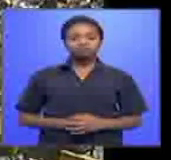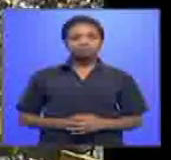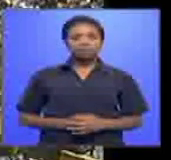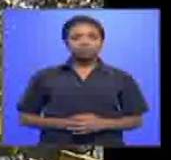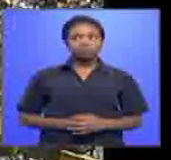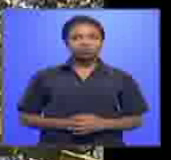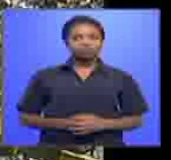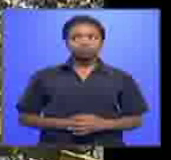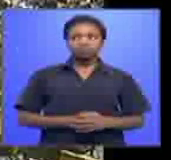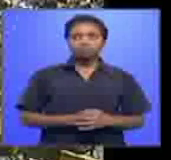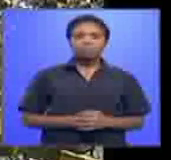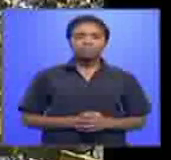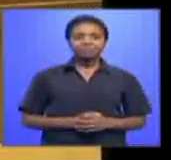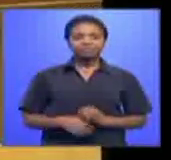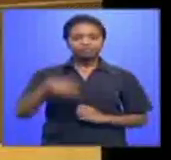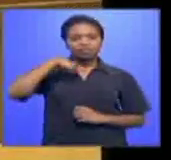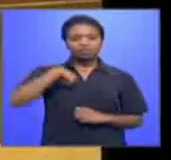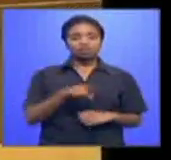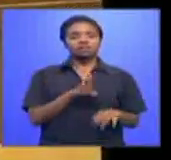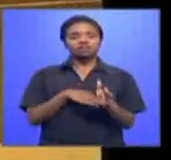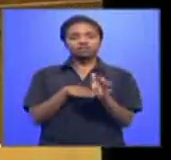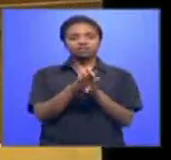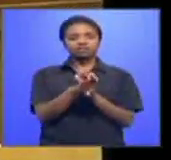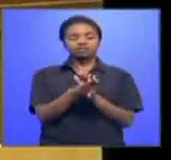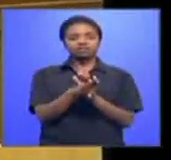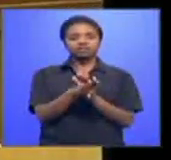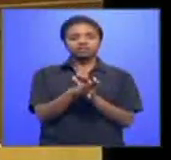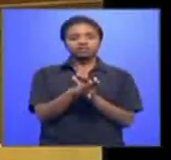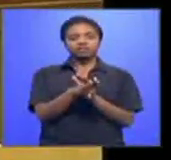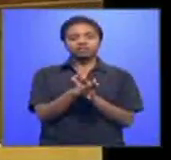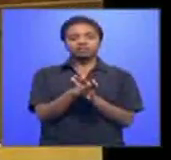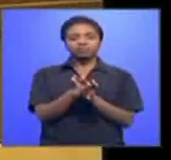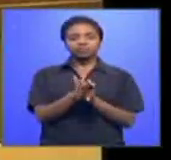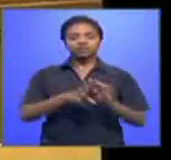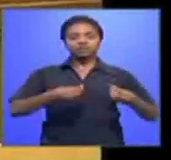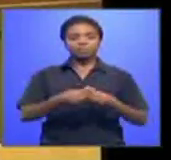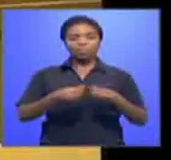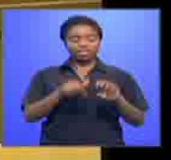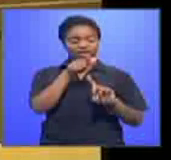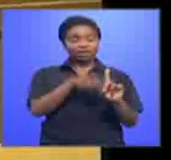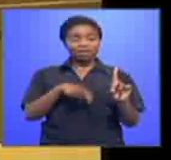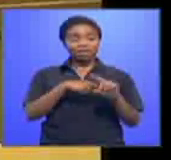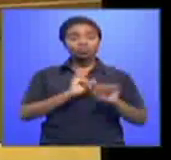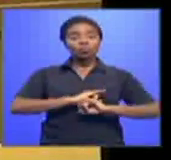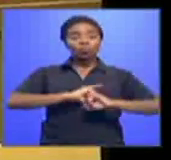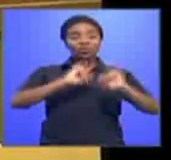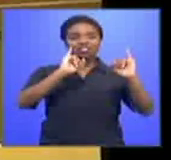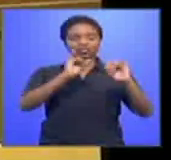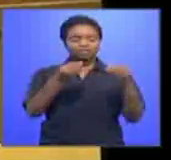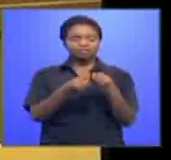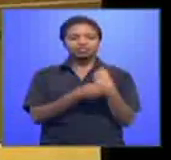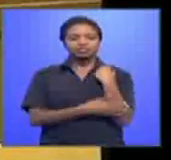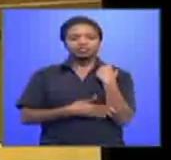To improve the transportation of iron ore and open up the west coast of the